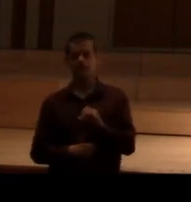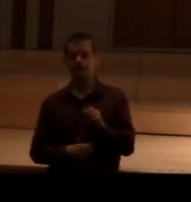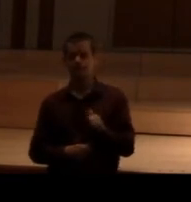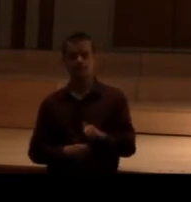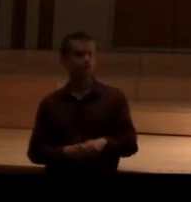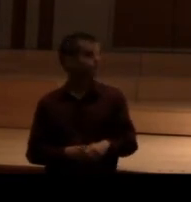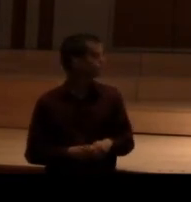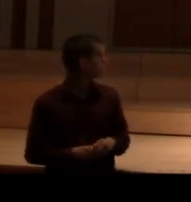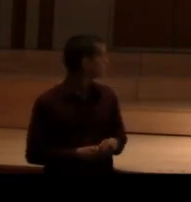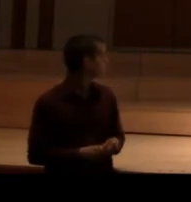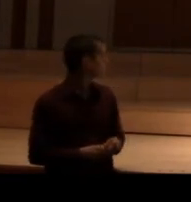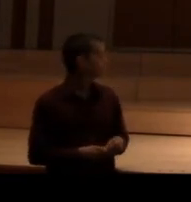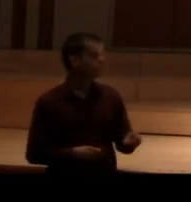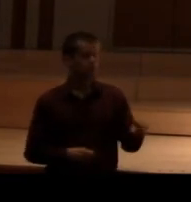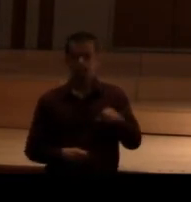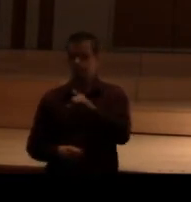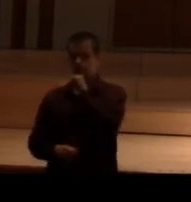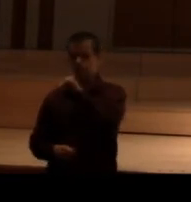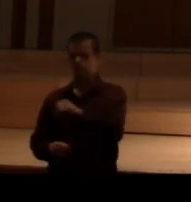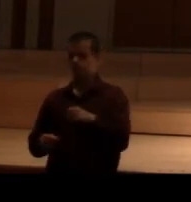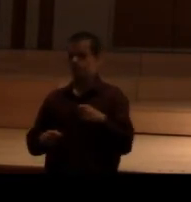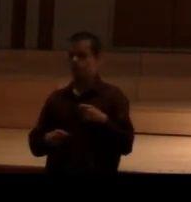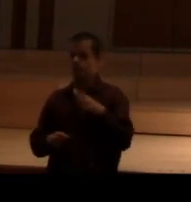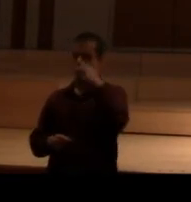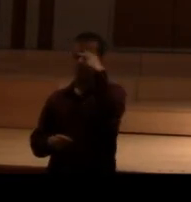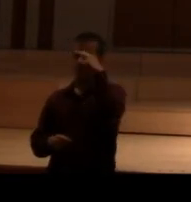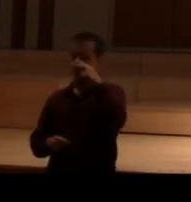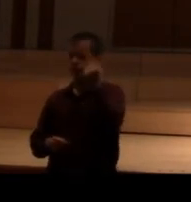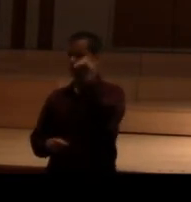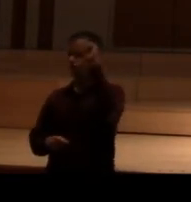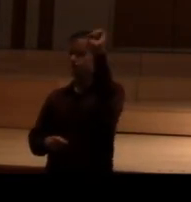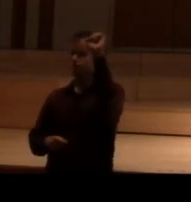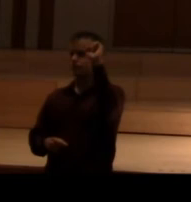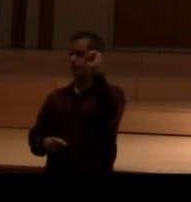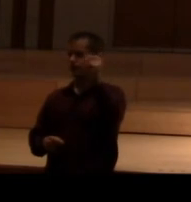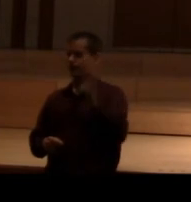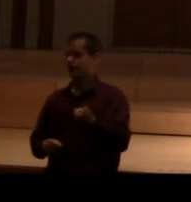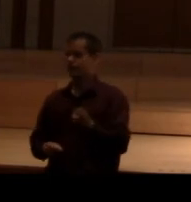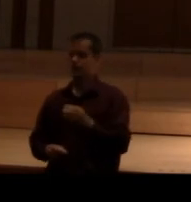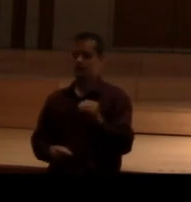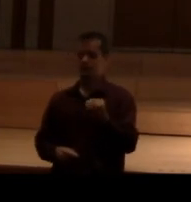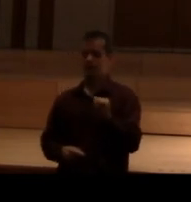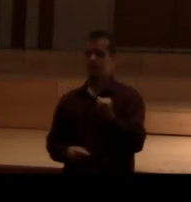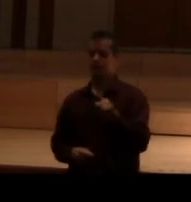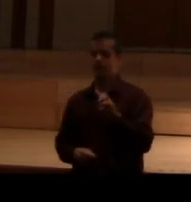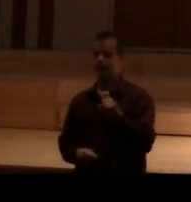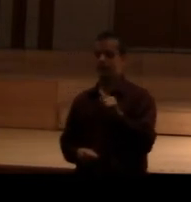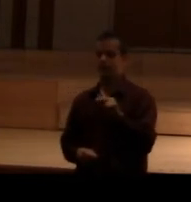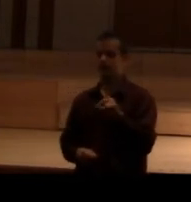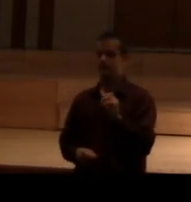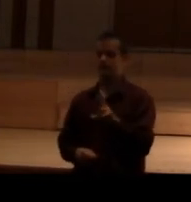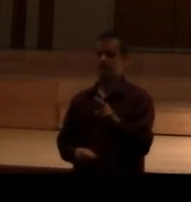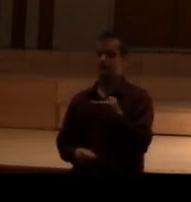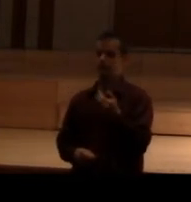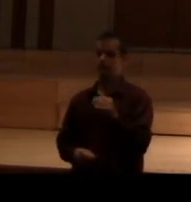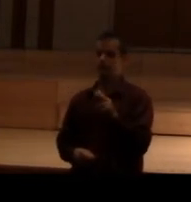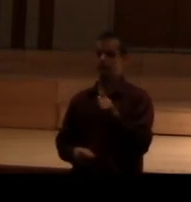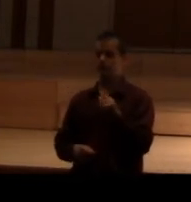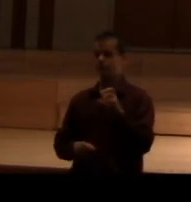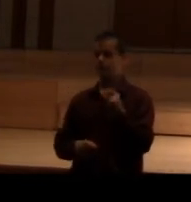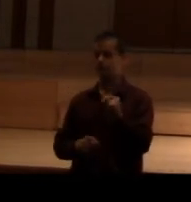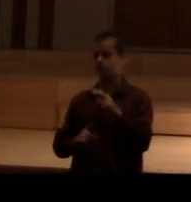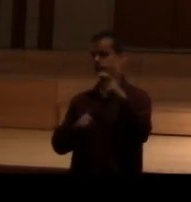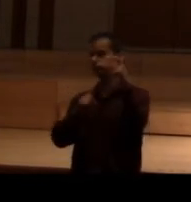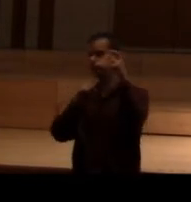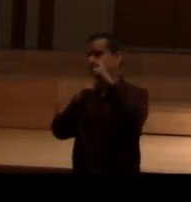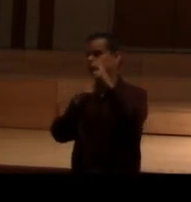And she loved Mexican Revolutionary history and Alexander Hamilton above all else. Well, with the possible exception of coming up